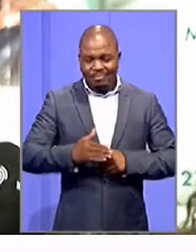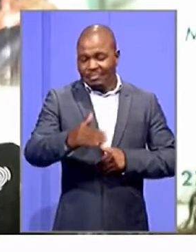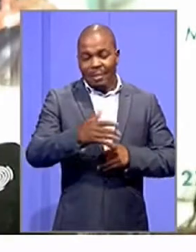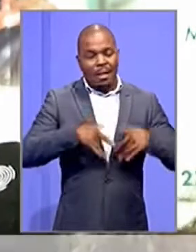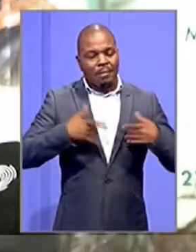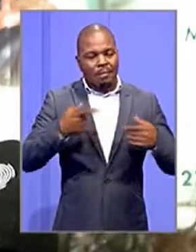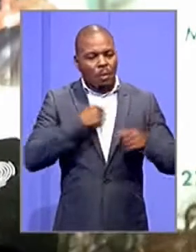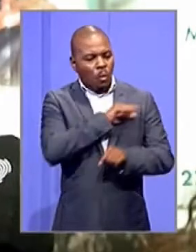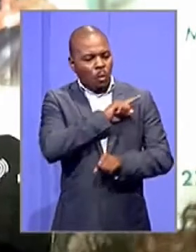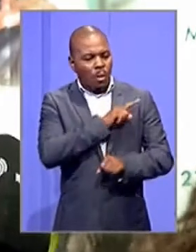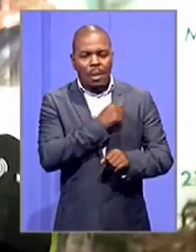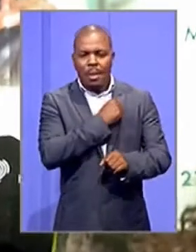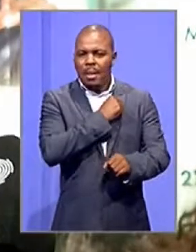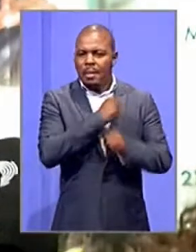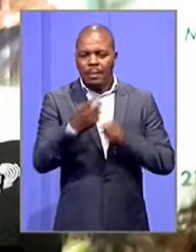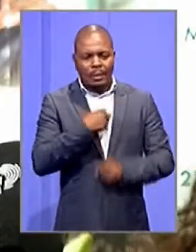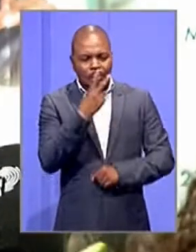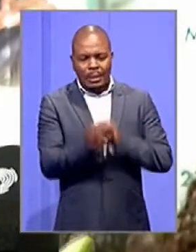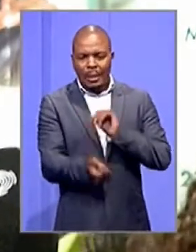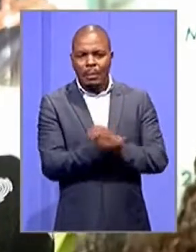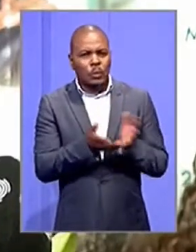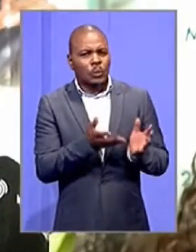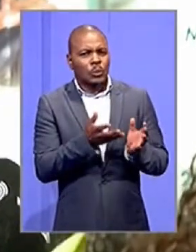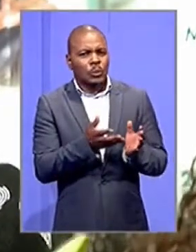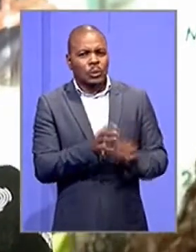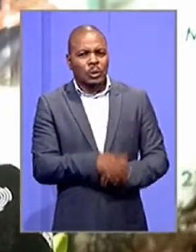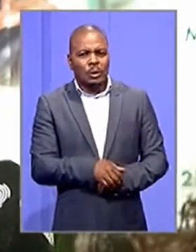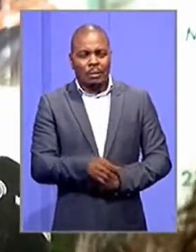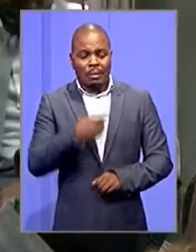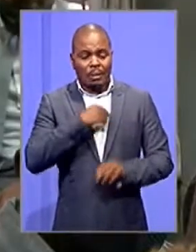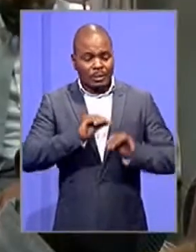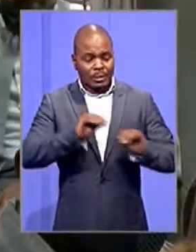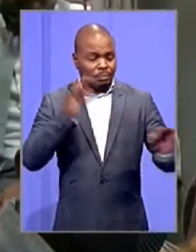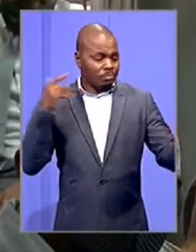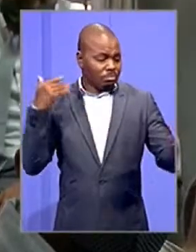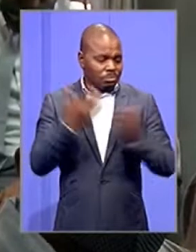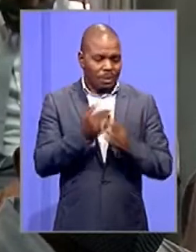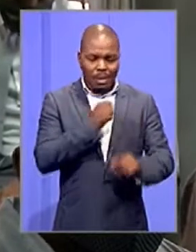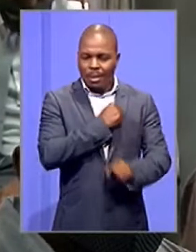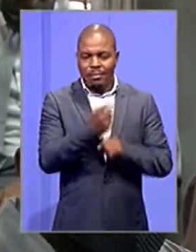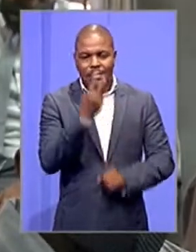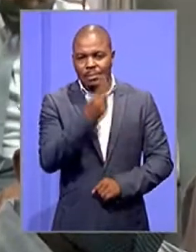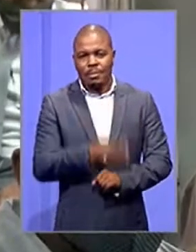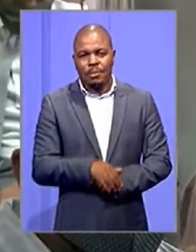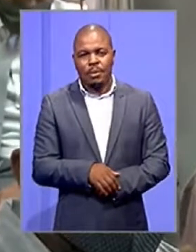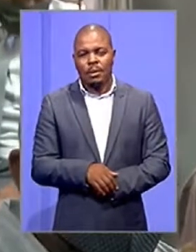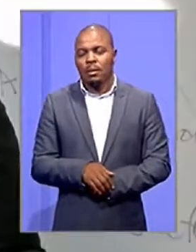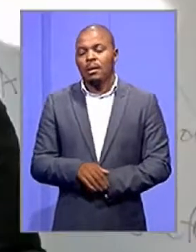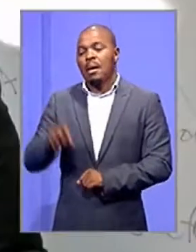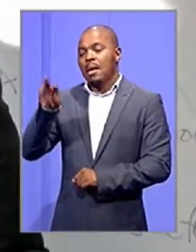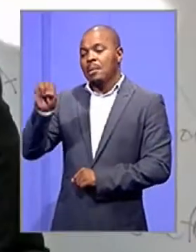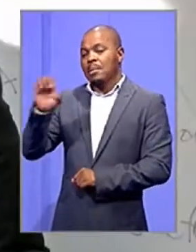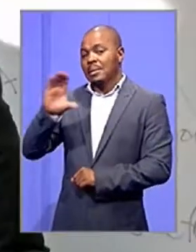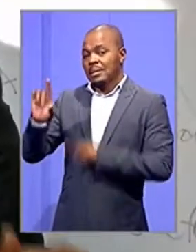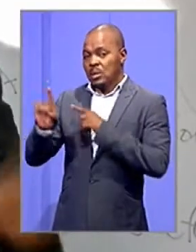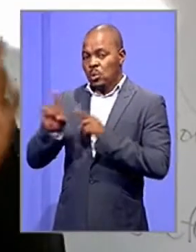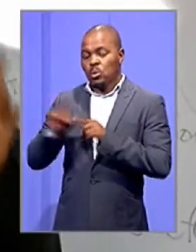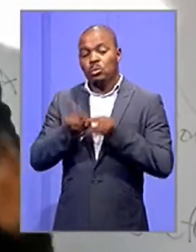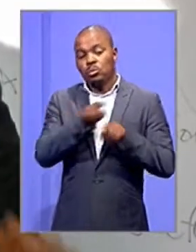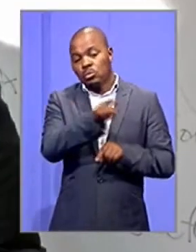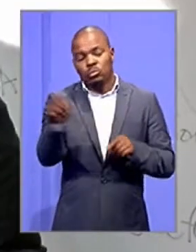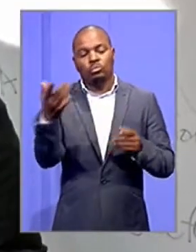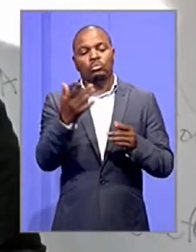something like this in the rest of my teaching career. Lesufi o notifaleditse barutwana ba ba amegileng gore batlhankedi